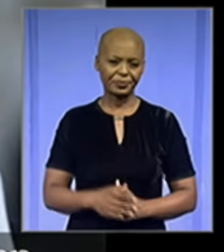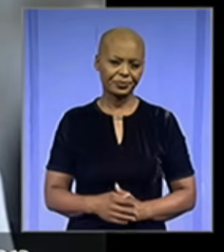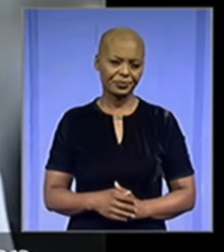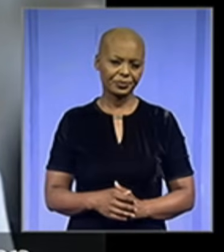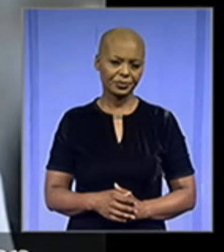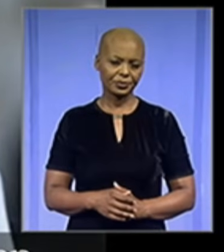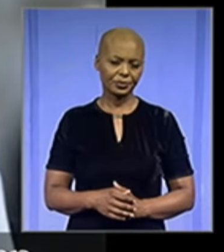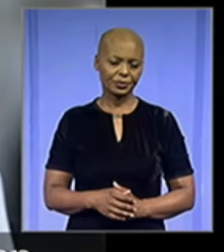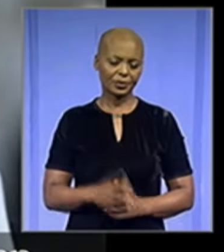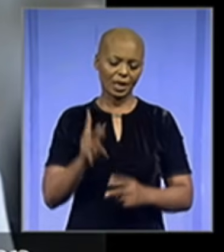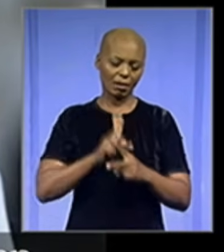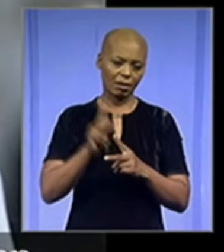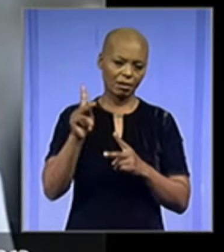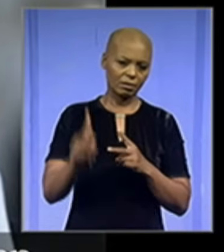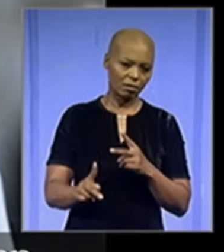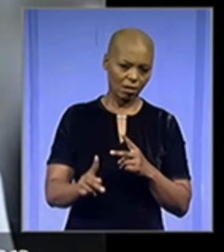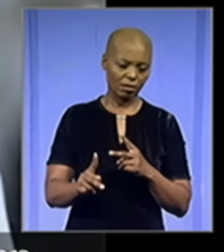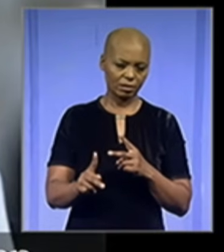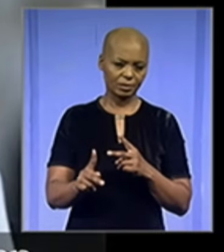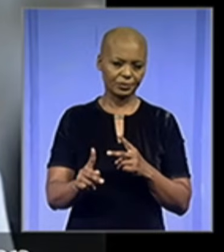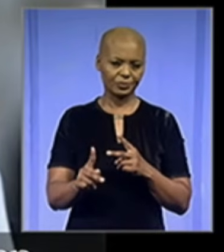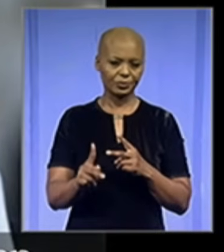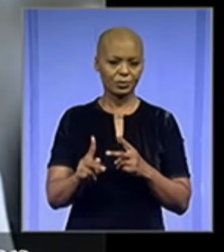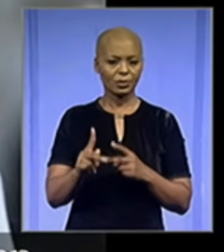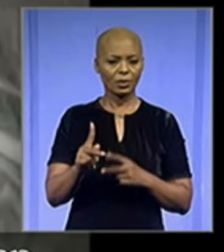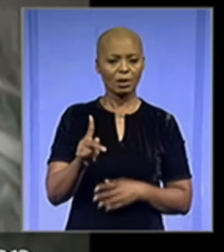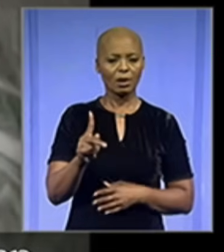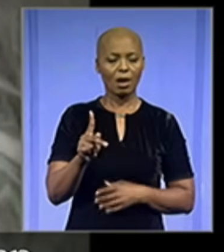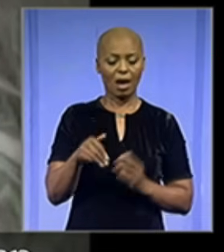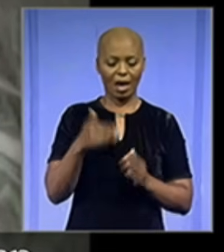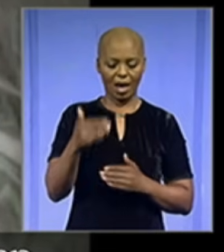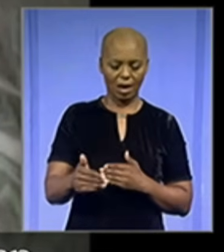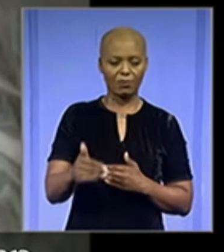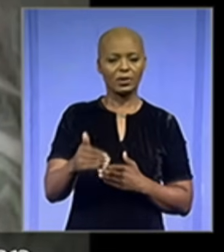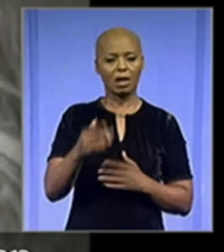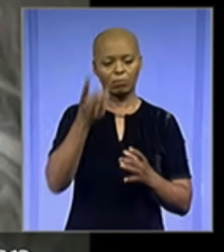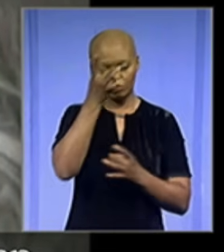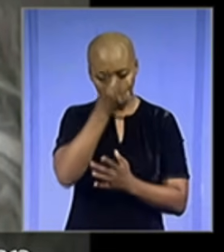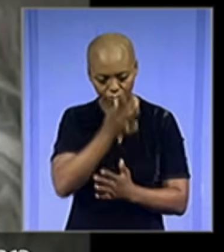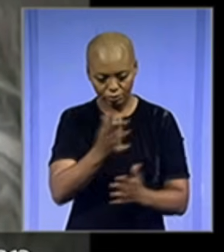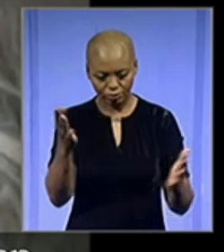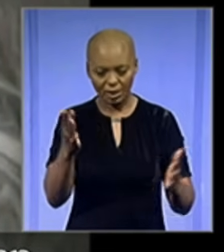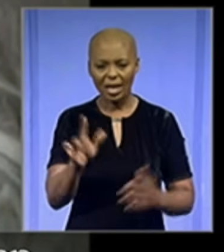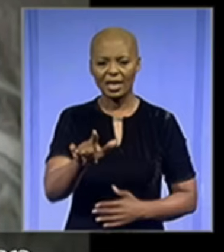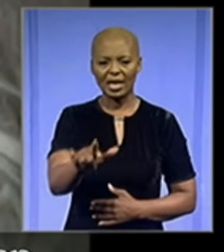The results, the outcome of that is known. And then later